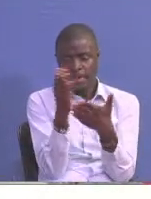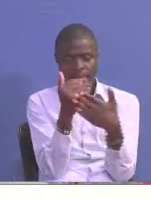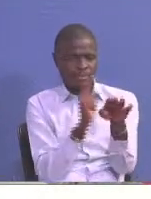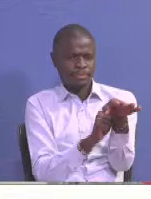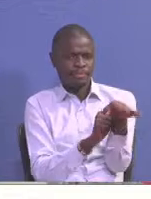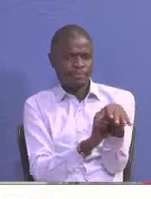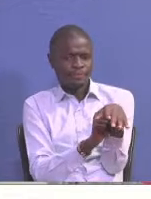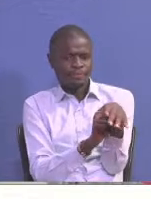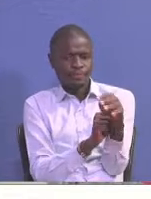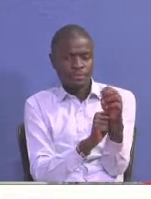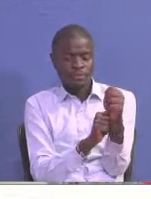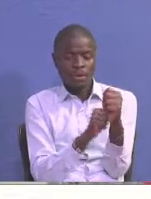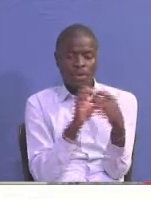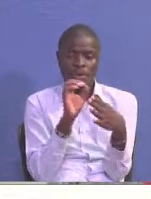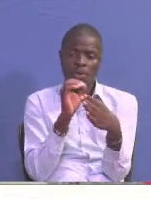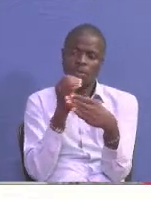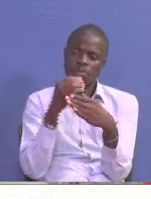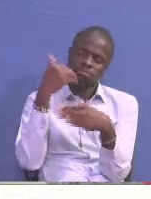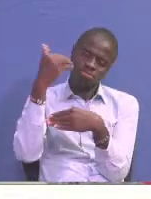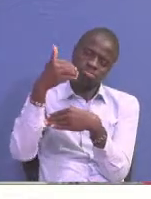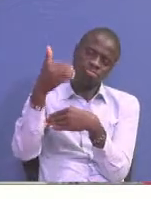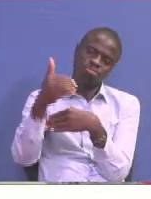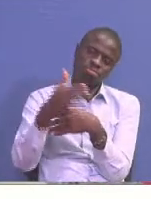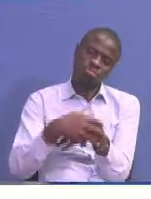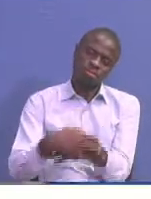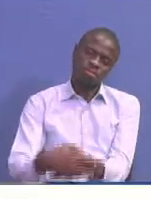Sometimes or always.